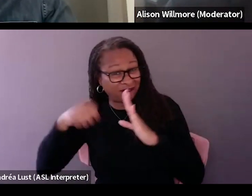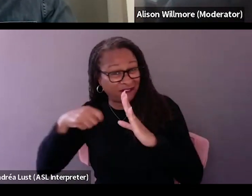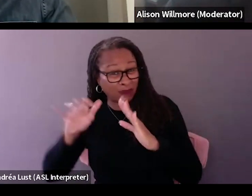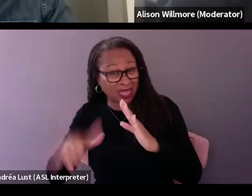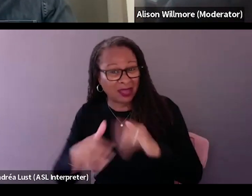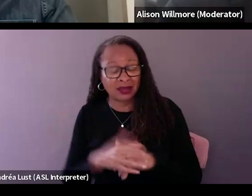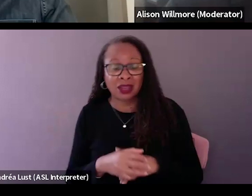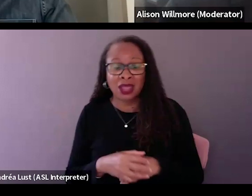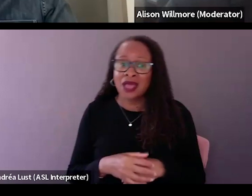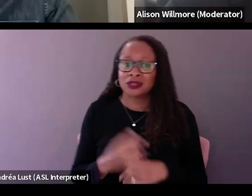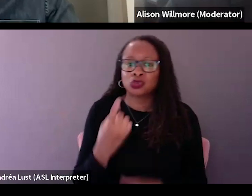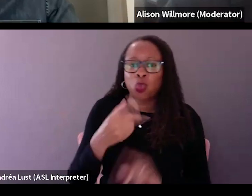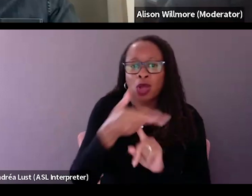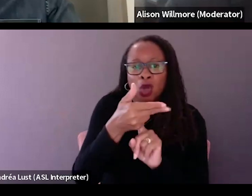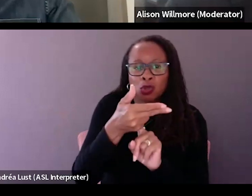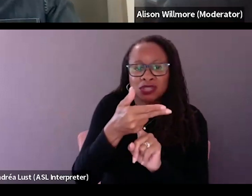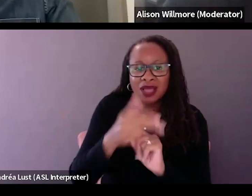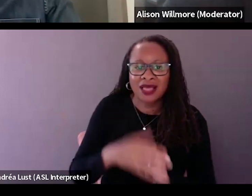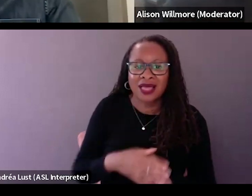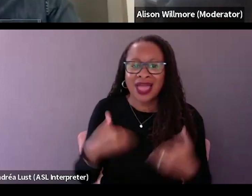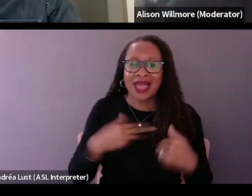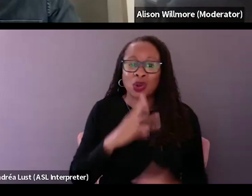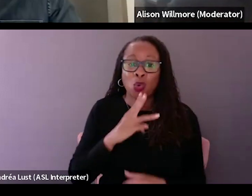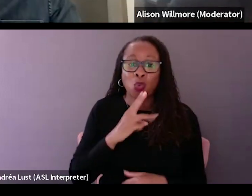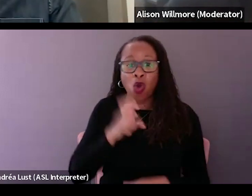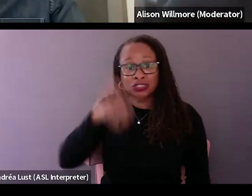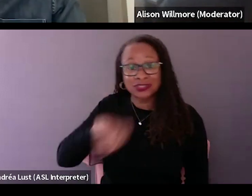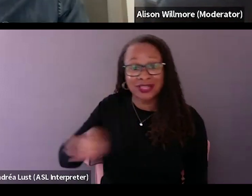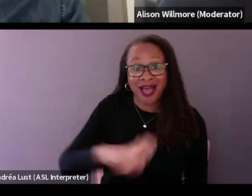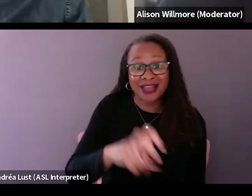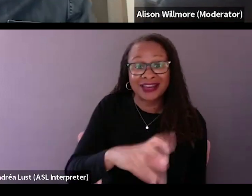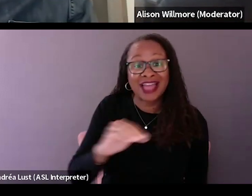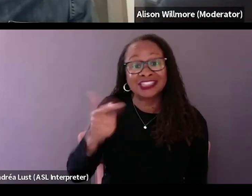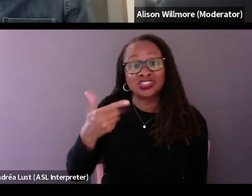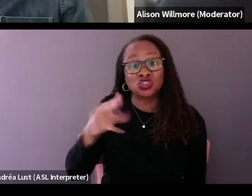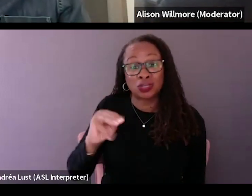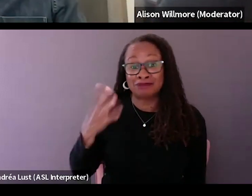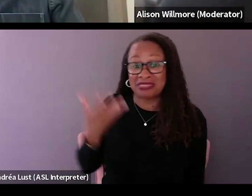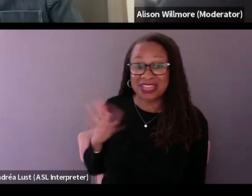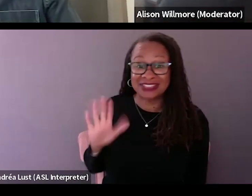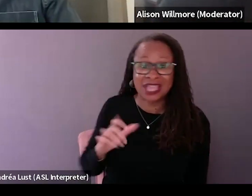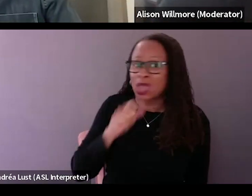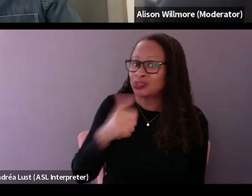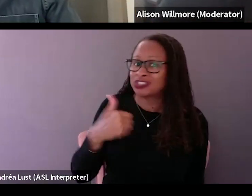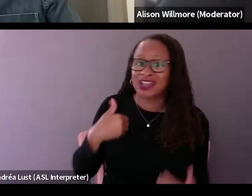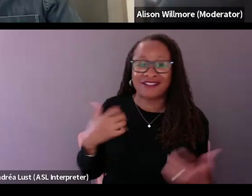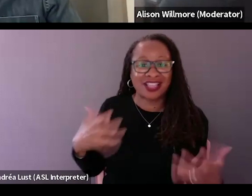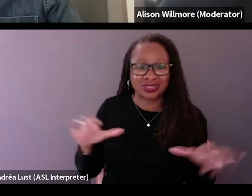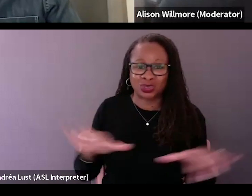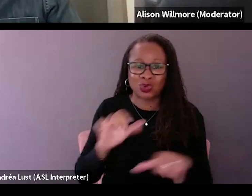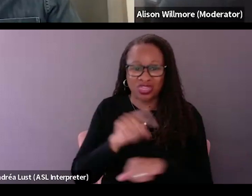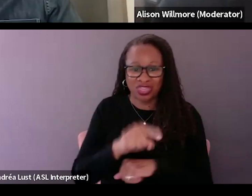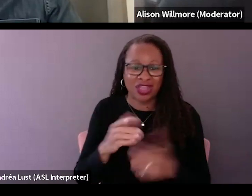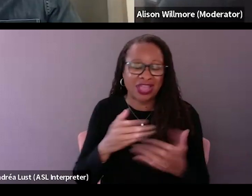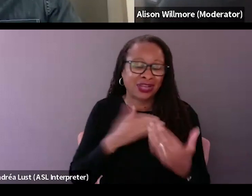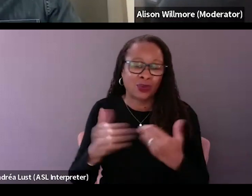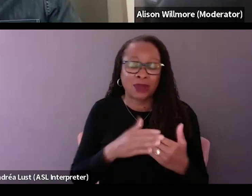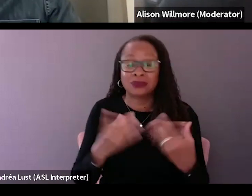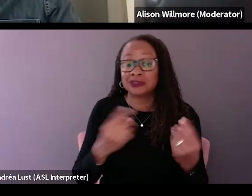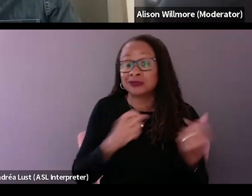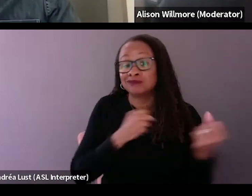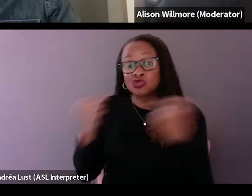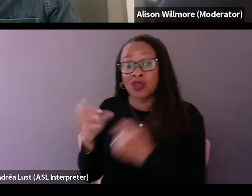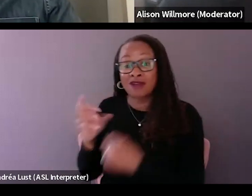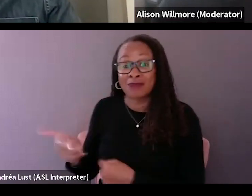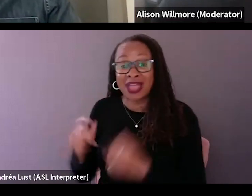in the gym. So we didn't have much to do there anyway. So we would just drive back and film. So it was about being very nimble and kind